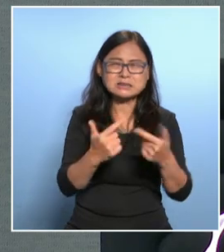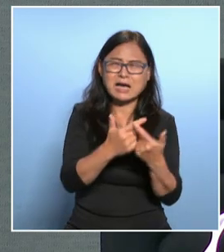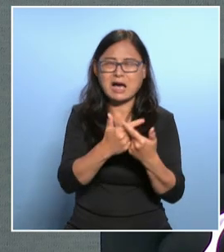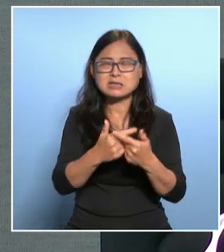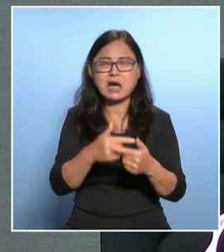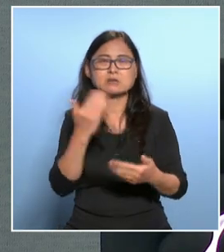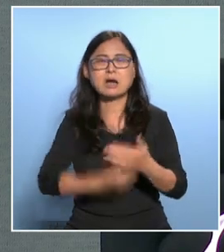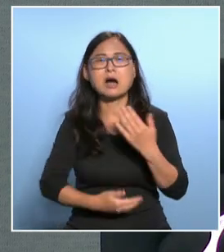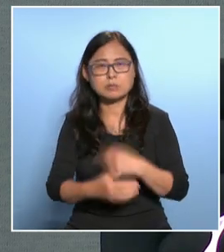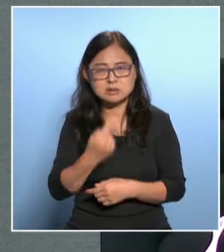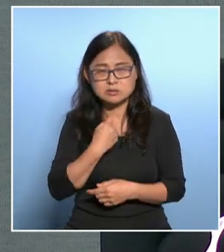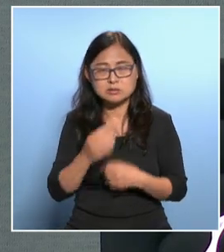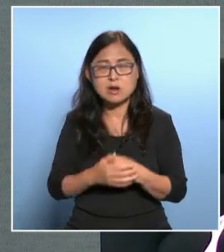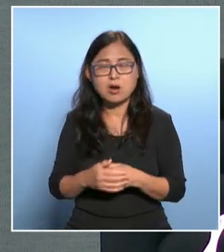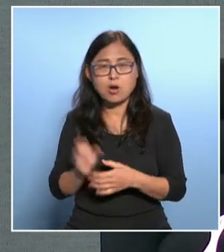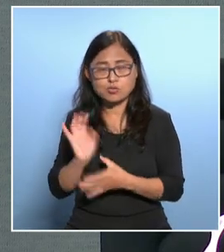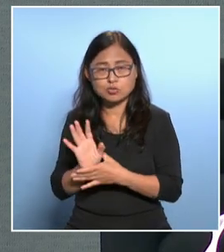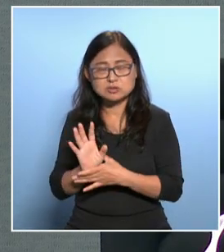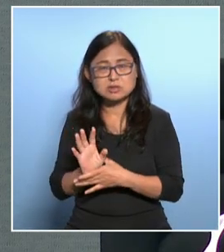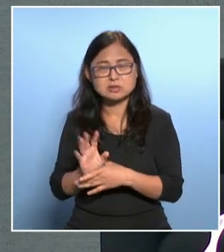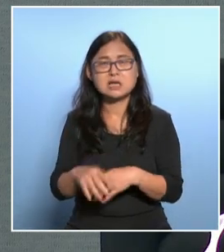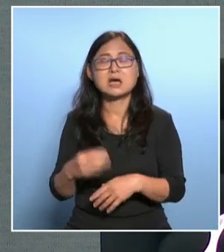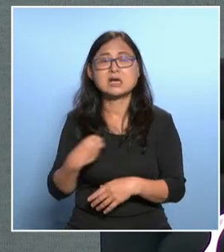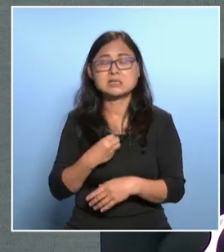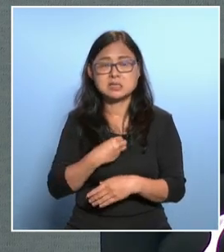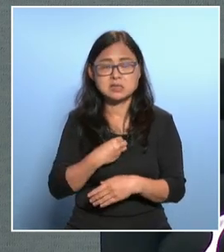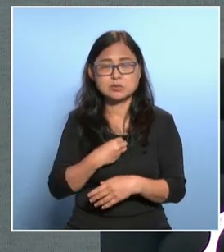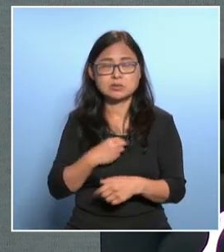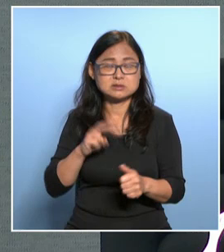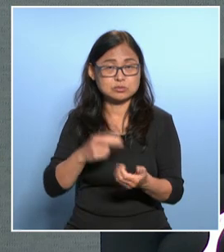the chance of any disputes in the patient's last moments.